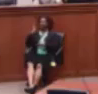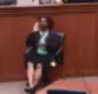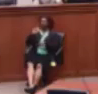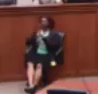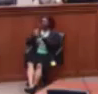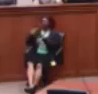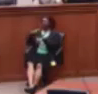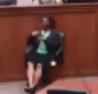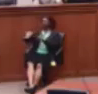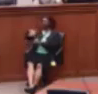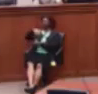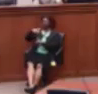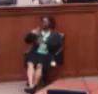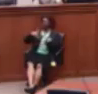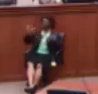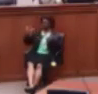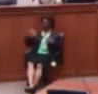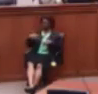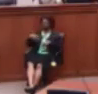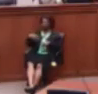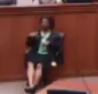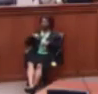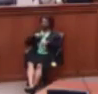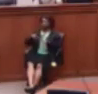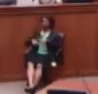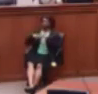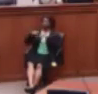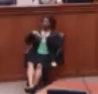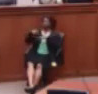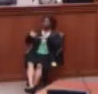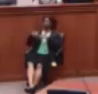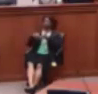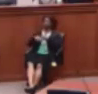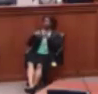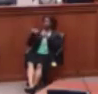context. And when we began Jump Start with the